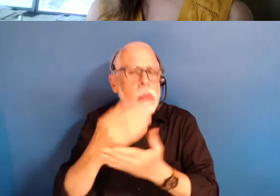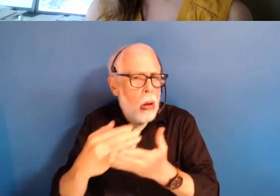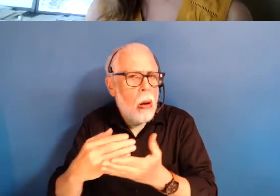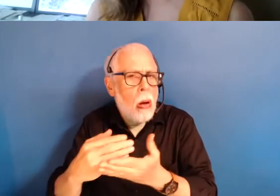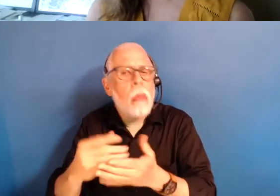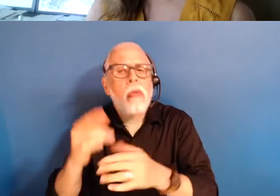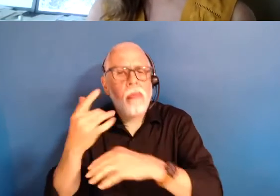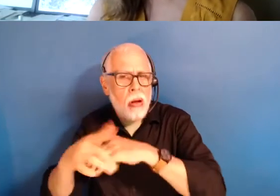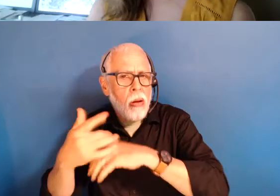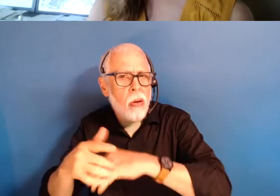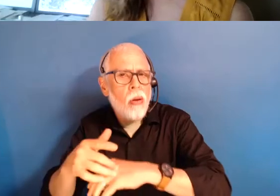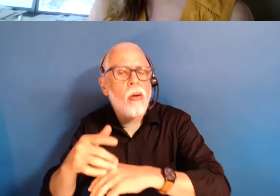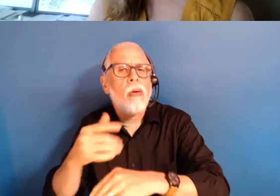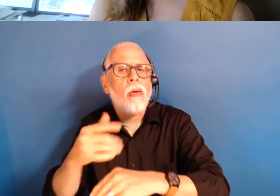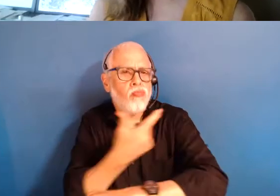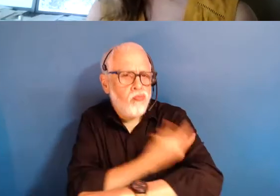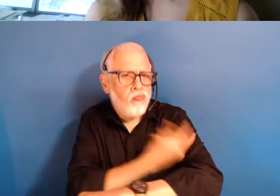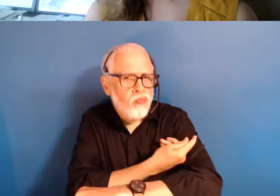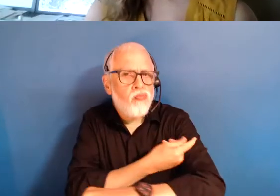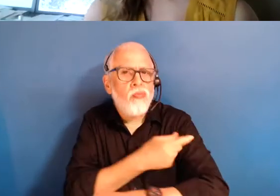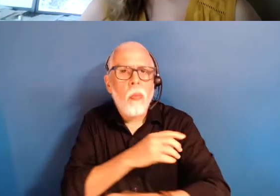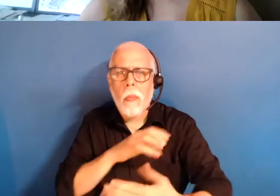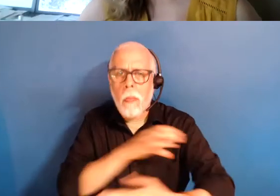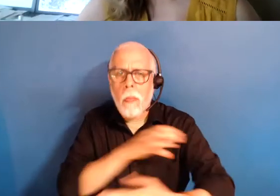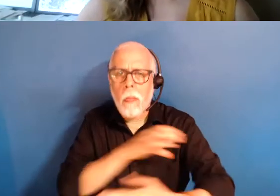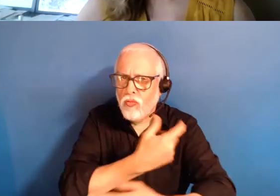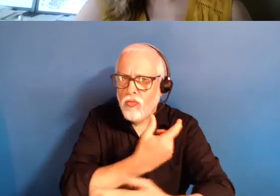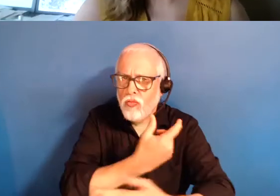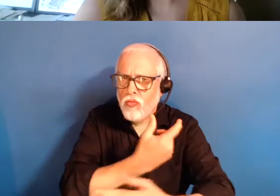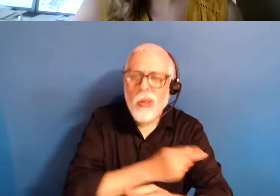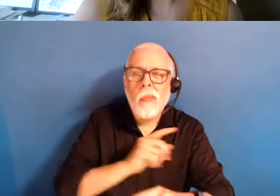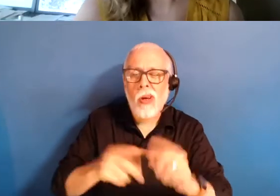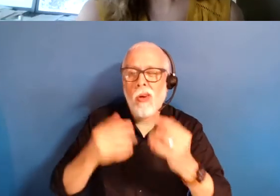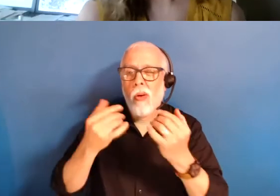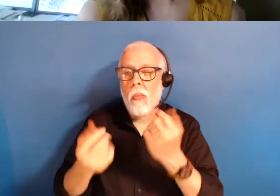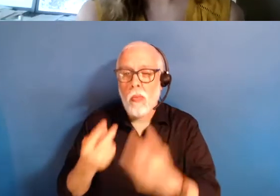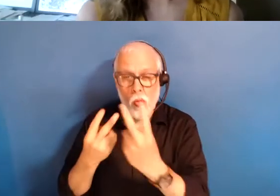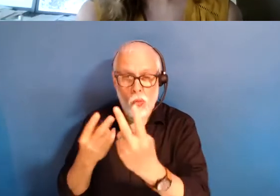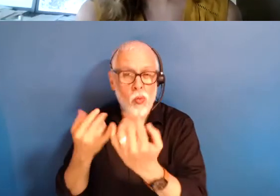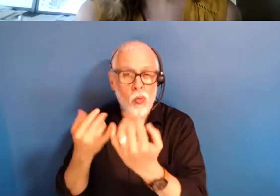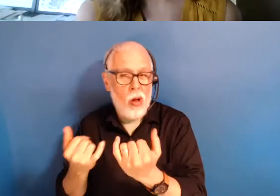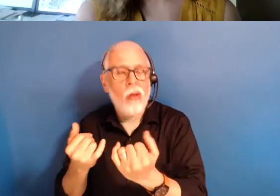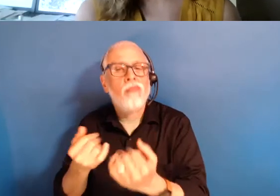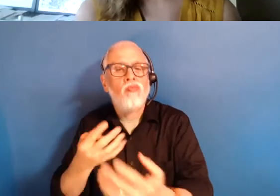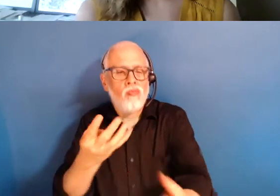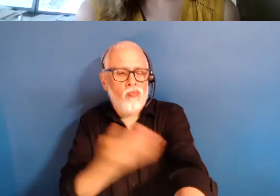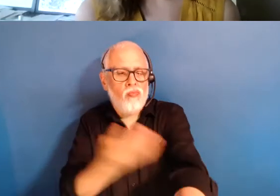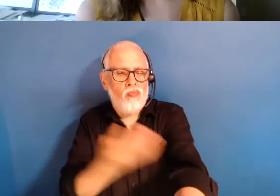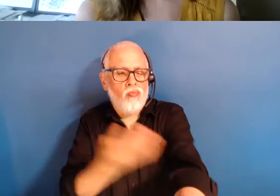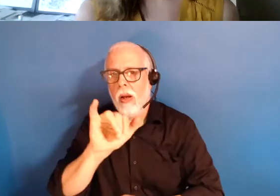been available intramuscular injection in the past, but our current 2 are available